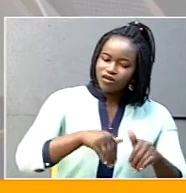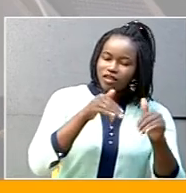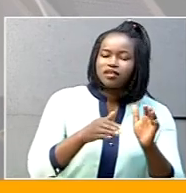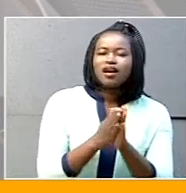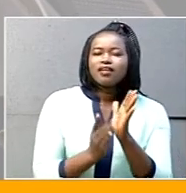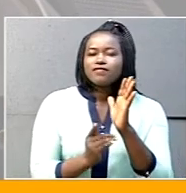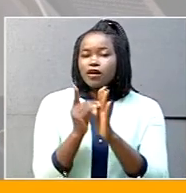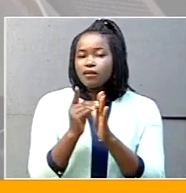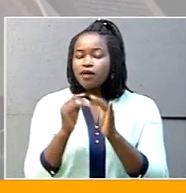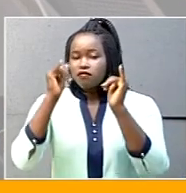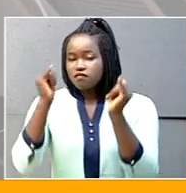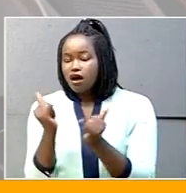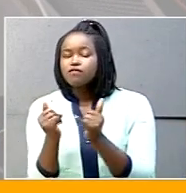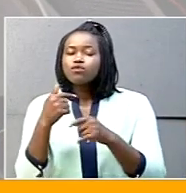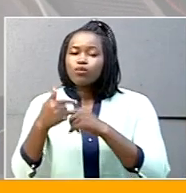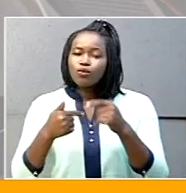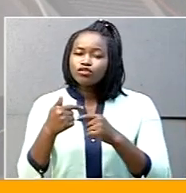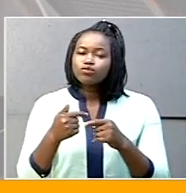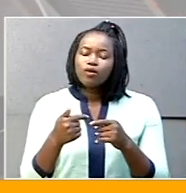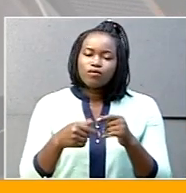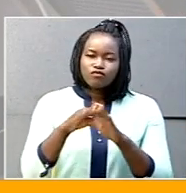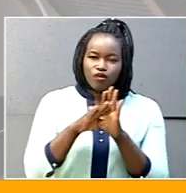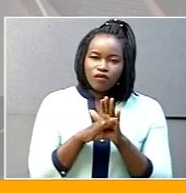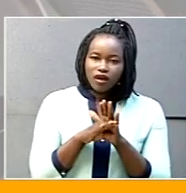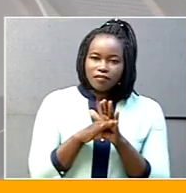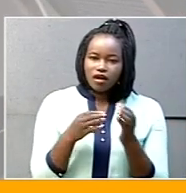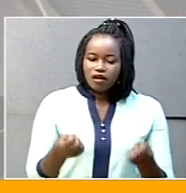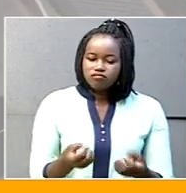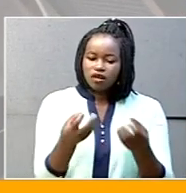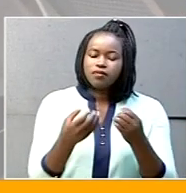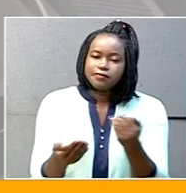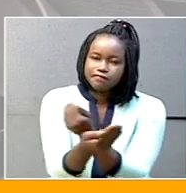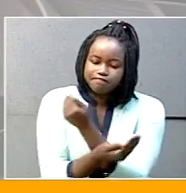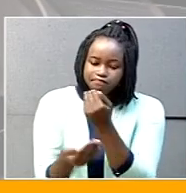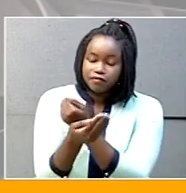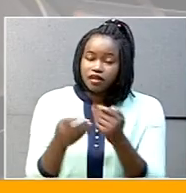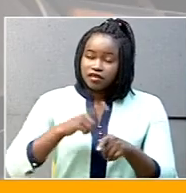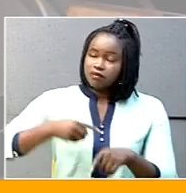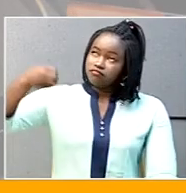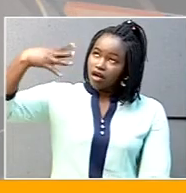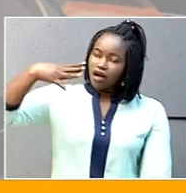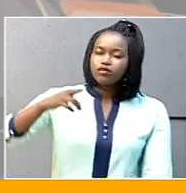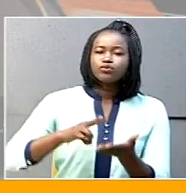is piloting grass and hay for use during drought in Karamoja.